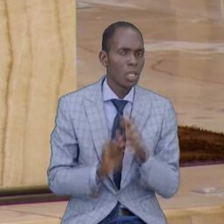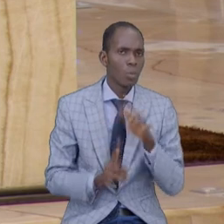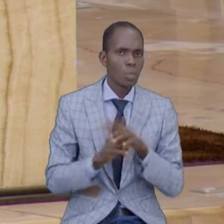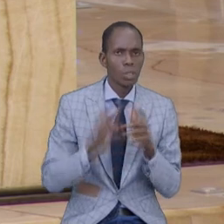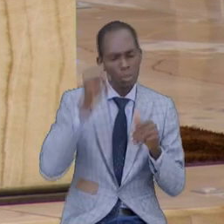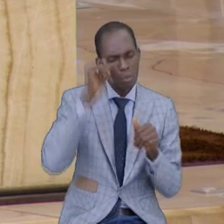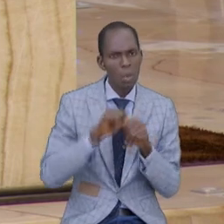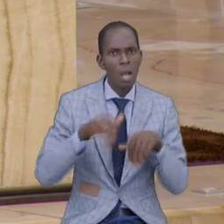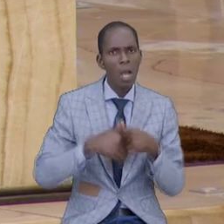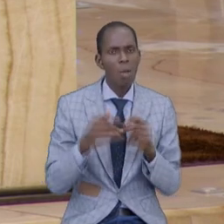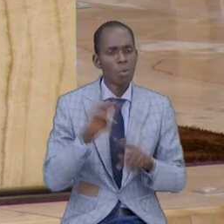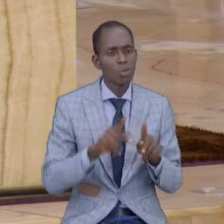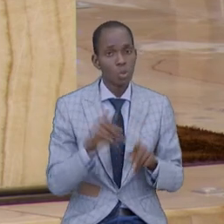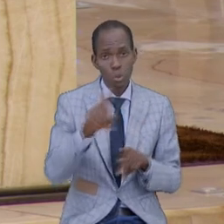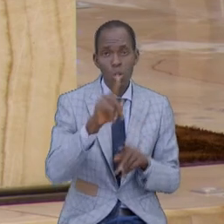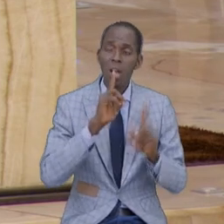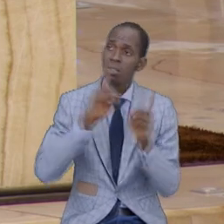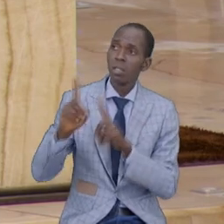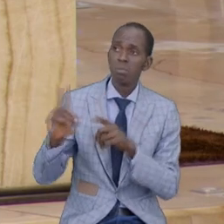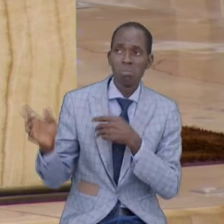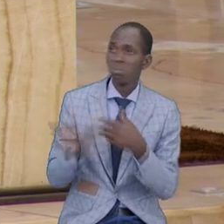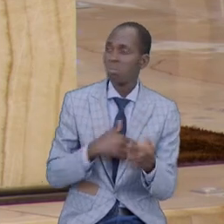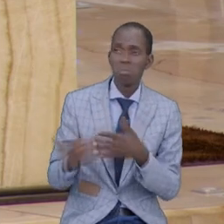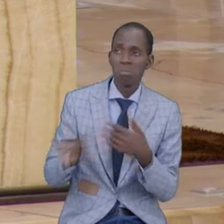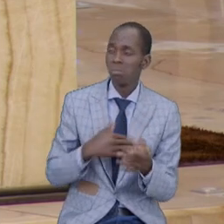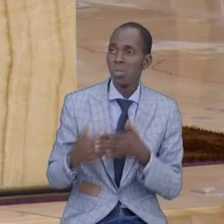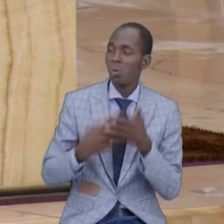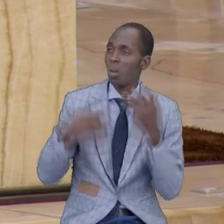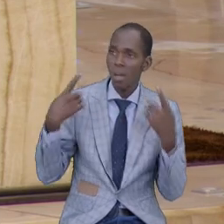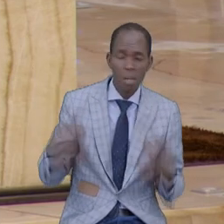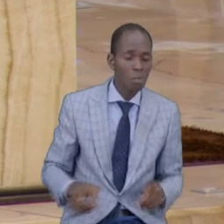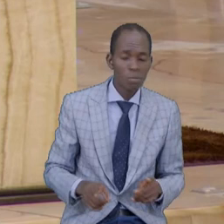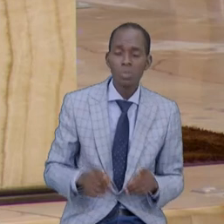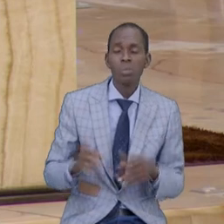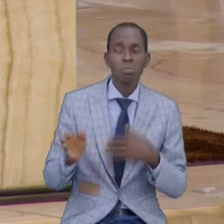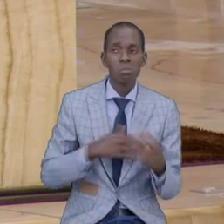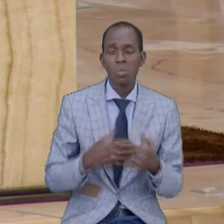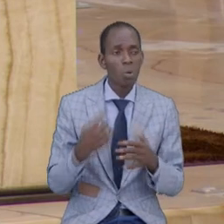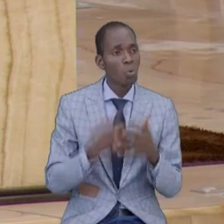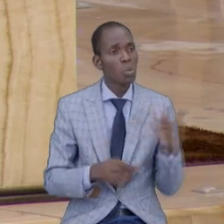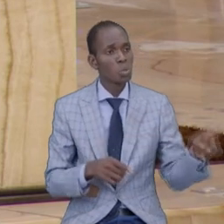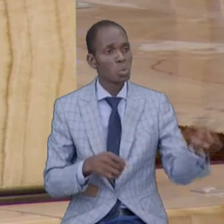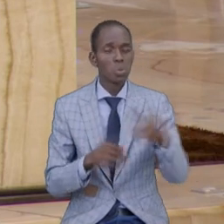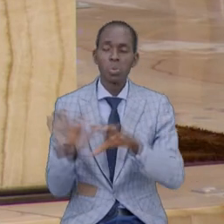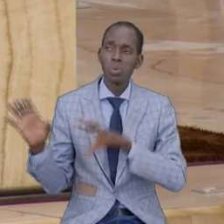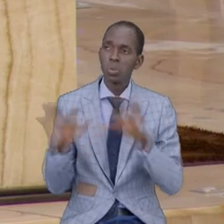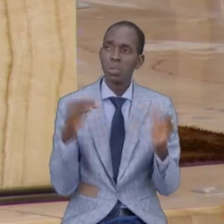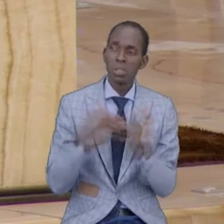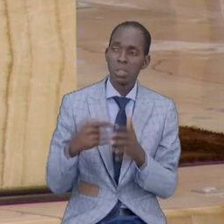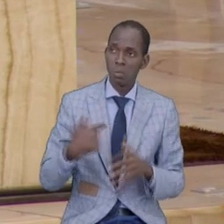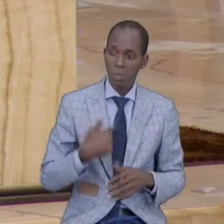said, come what may, no matter what they do, no matter what they say, here